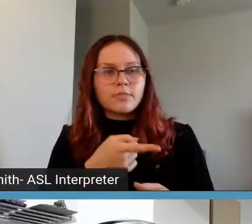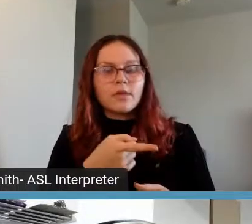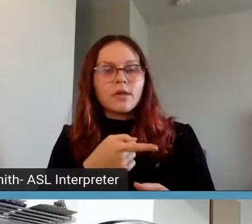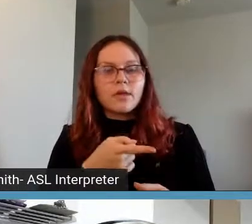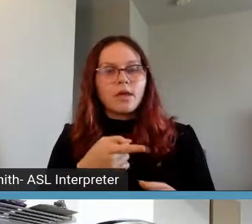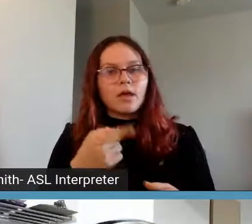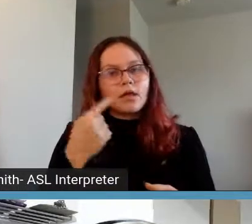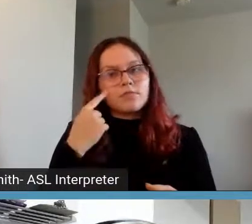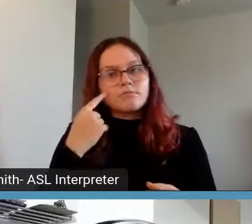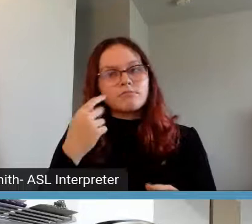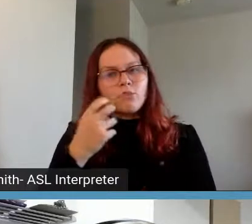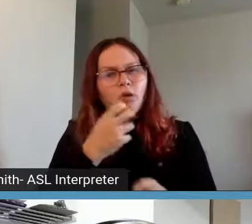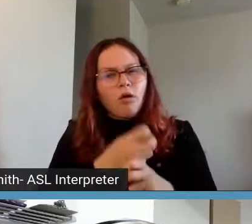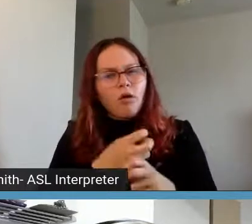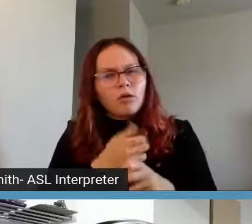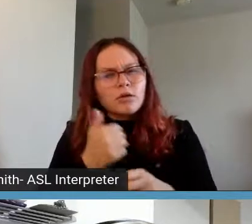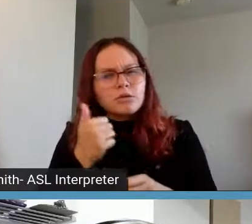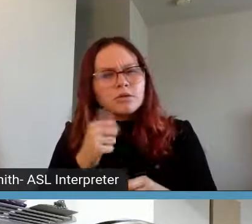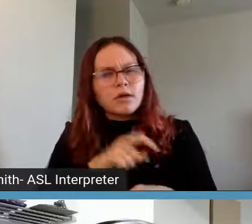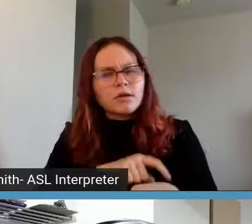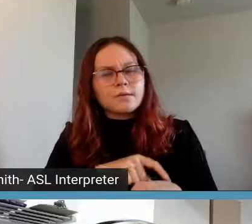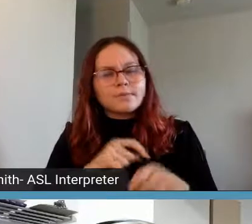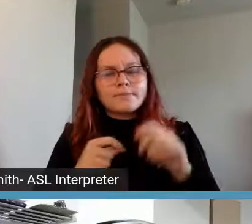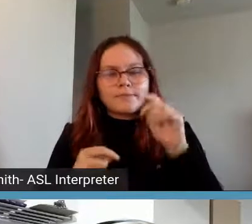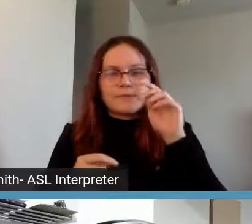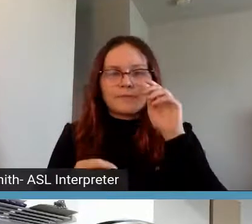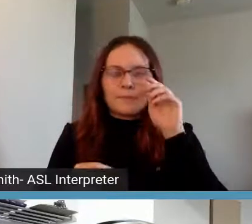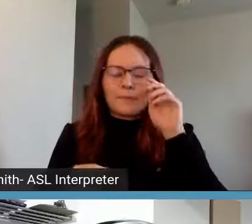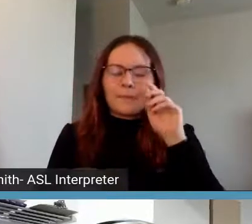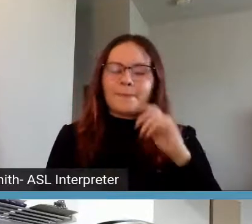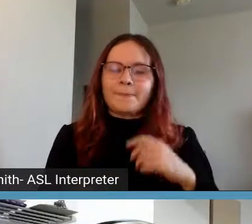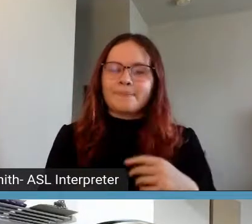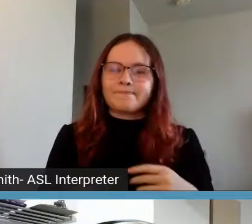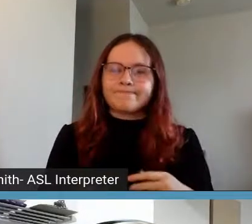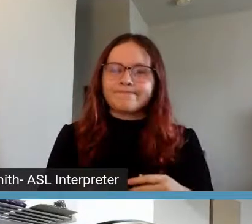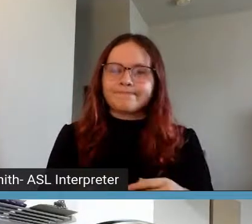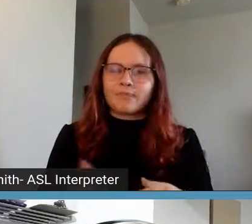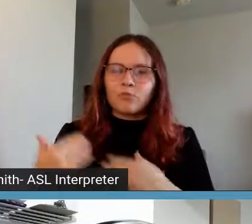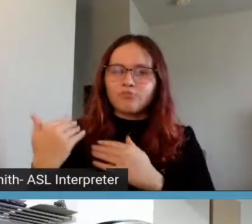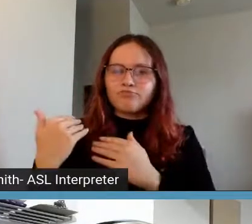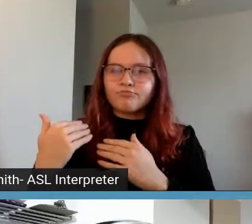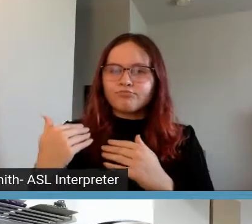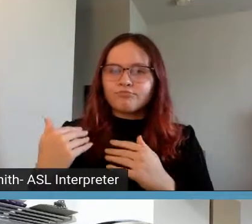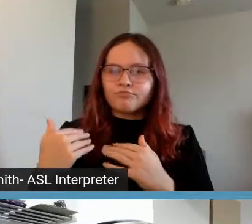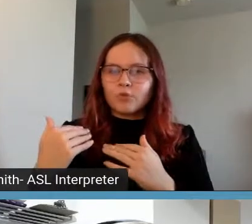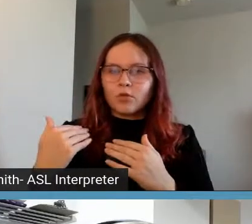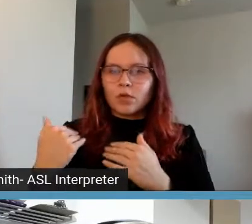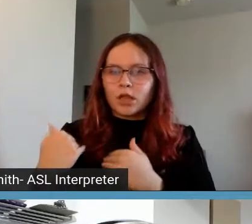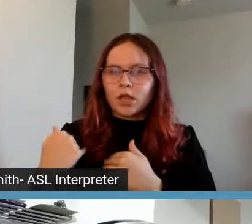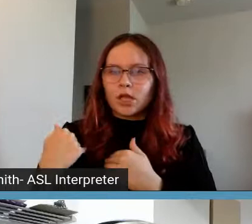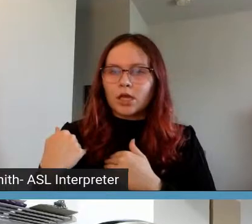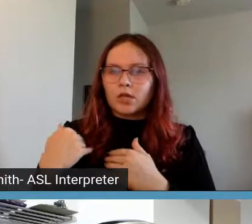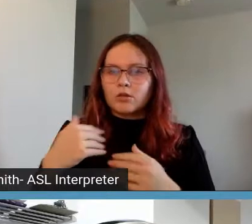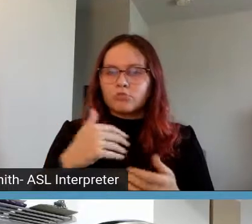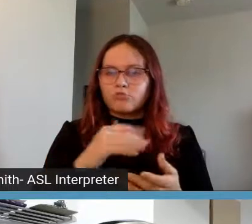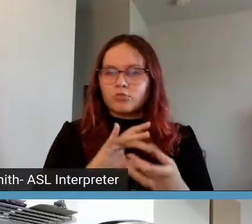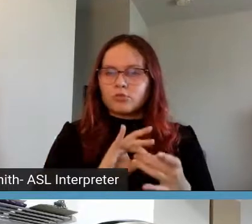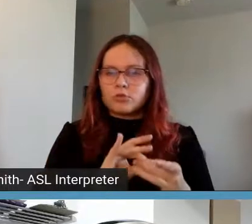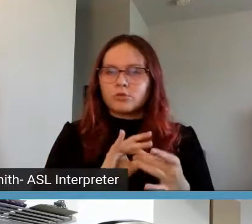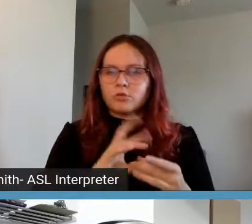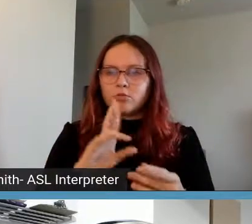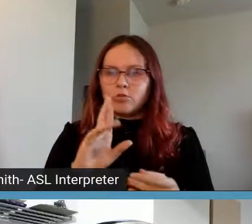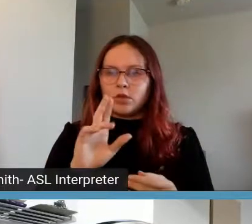strategic plan, relied on relationships that we already had to pivot quickly to make things happen, I